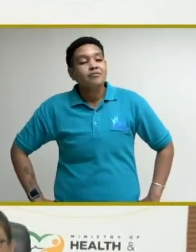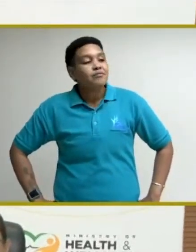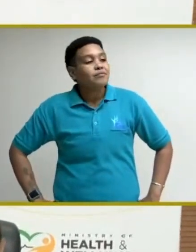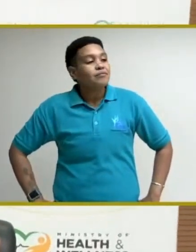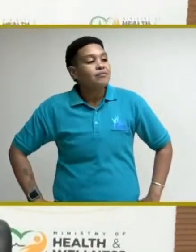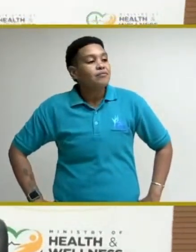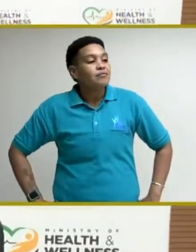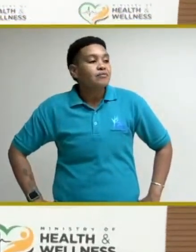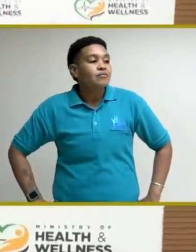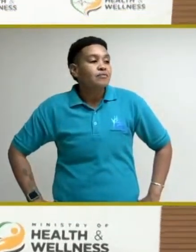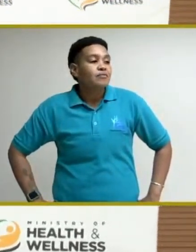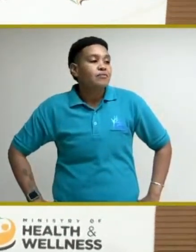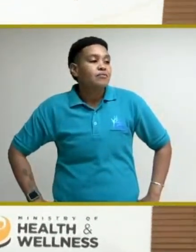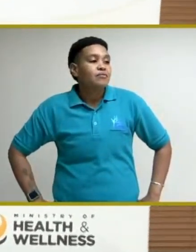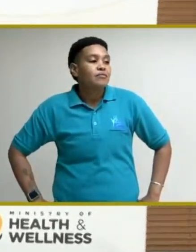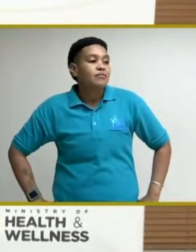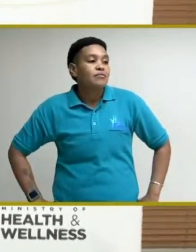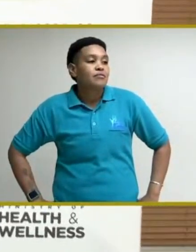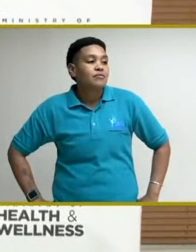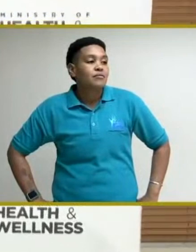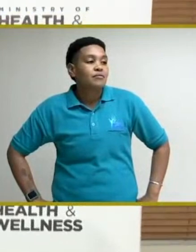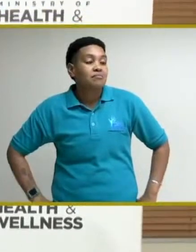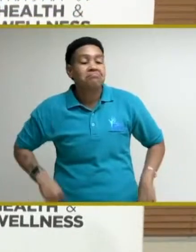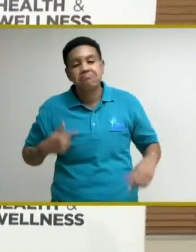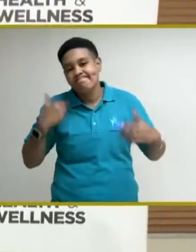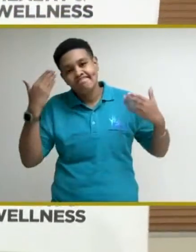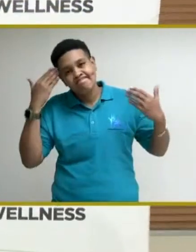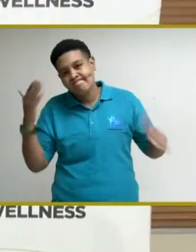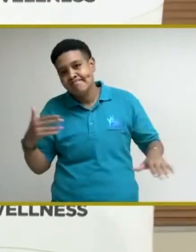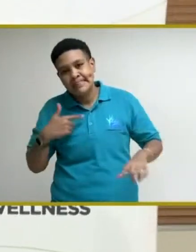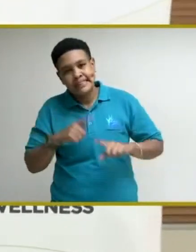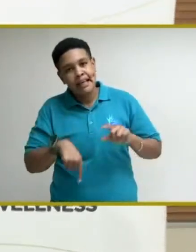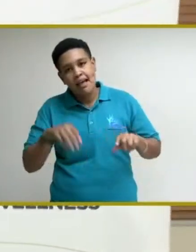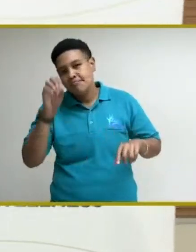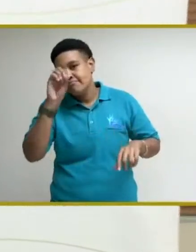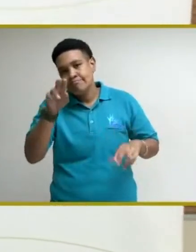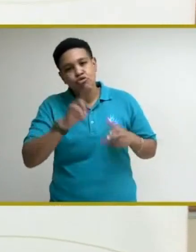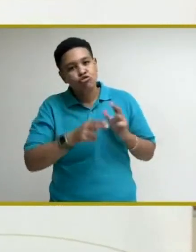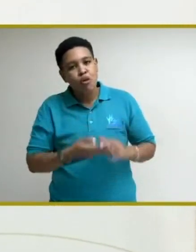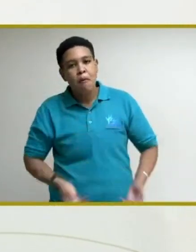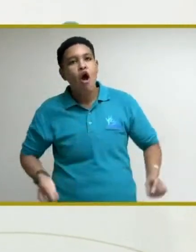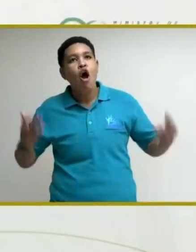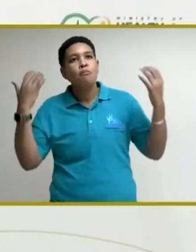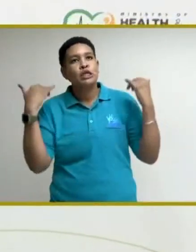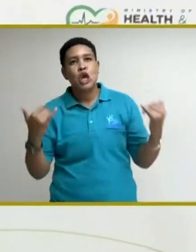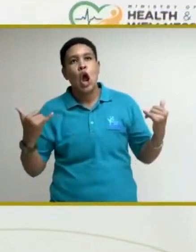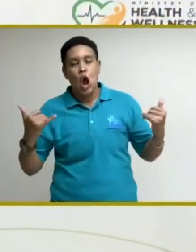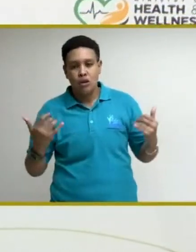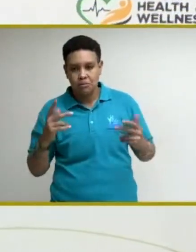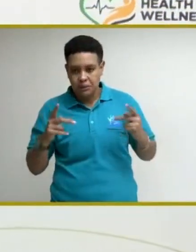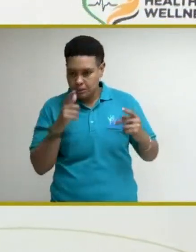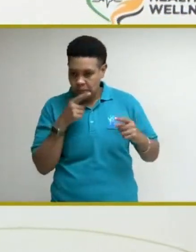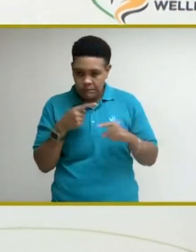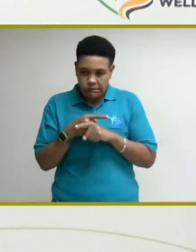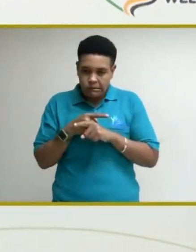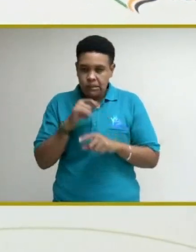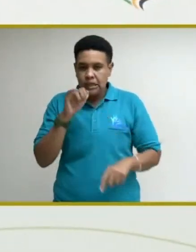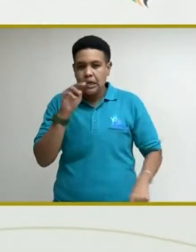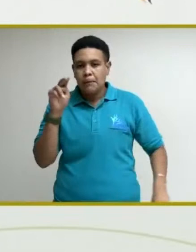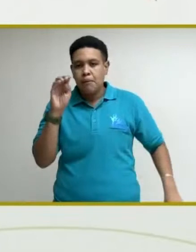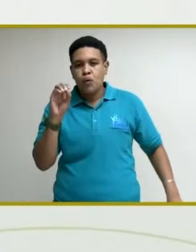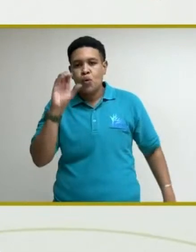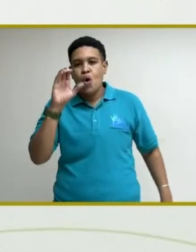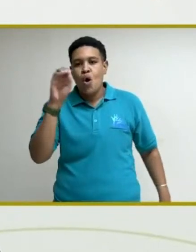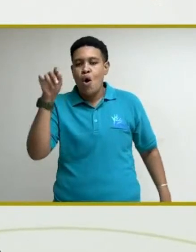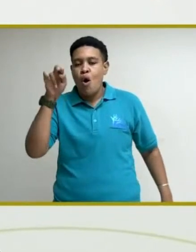We do not, or I would not have right now the number of persons that are immunocompromised. The immunocompromised